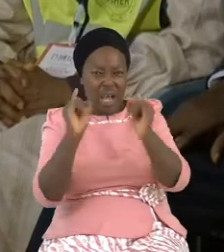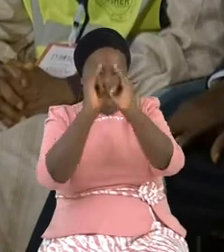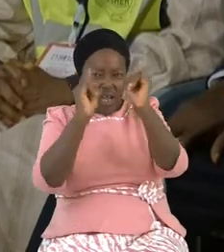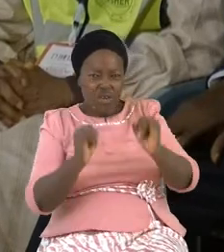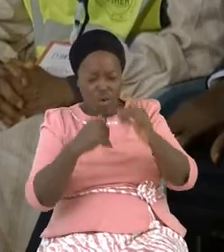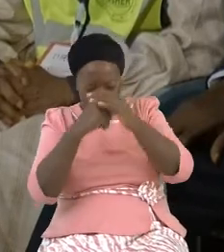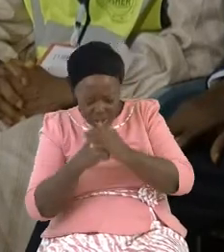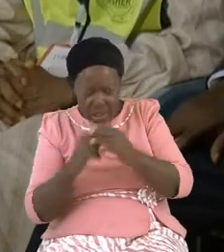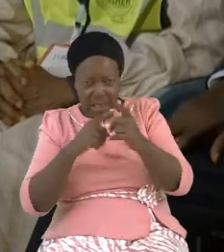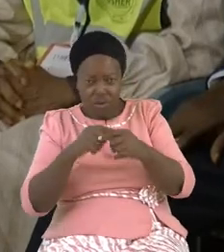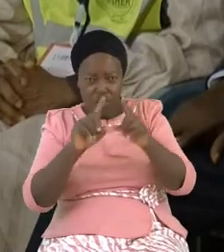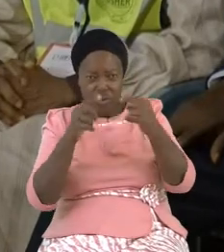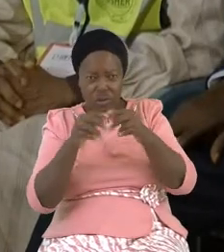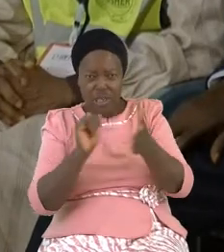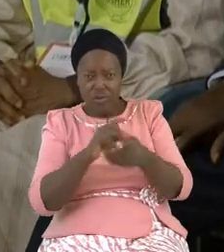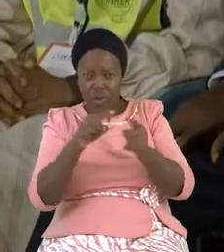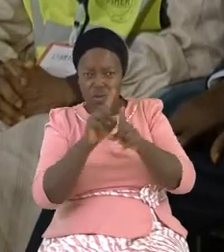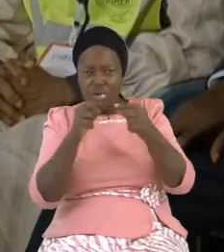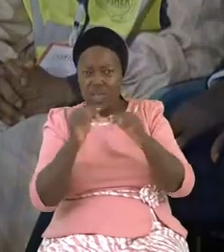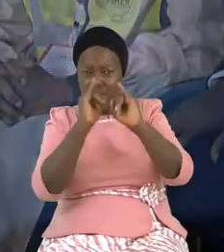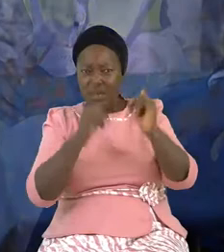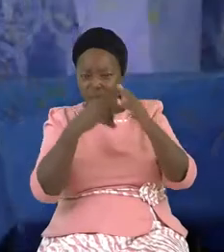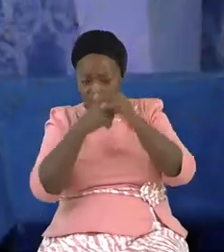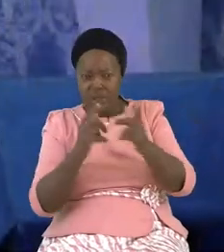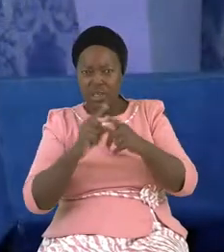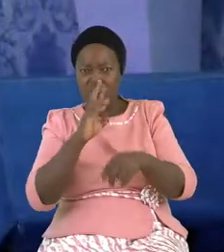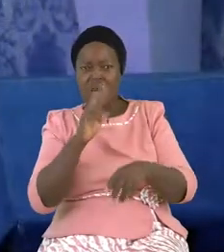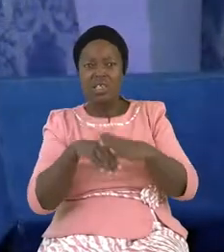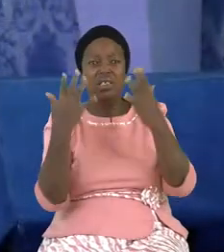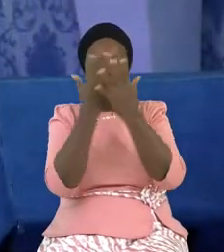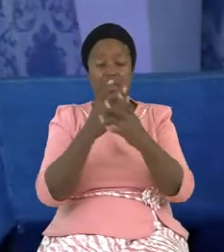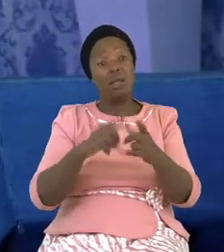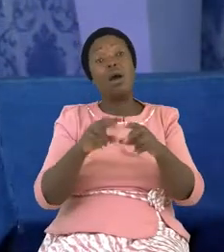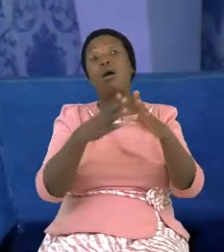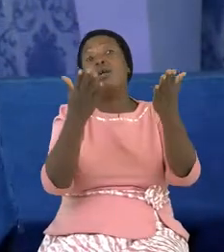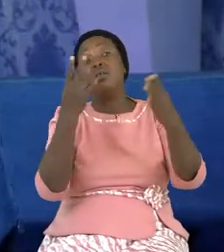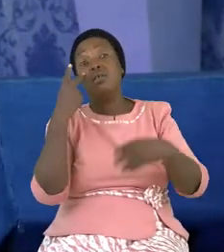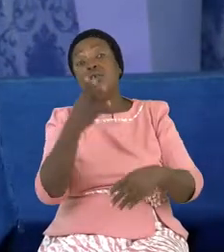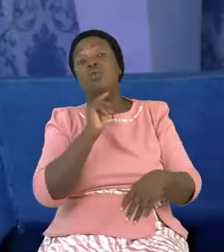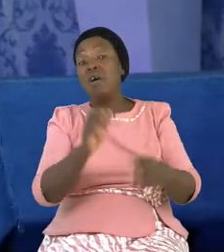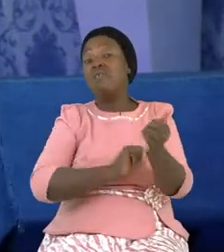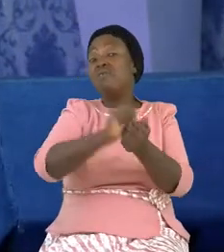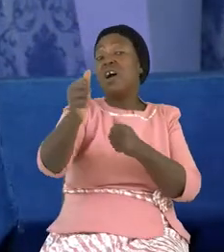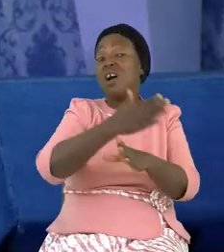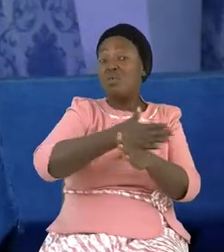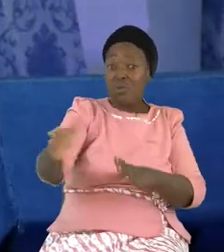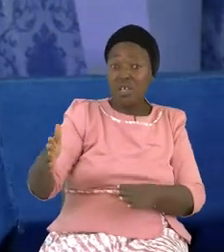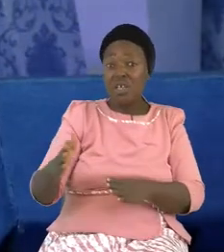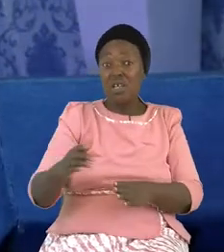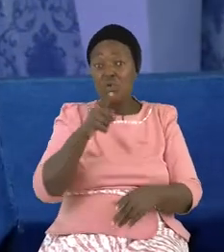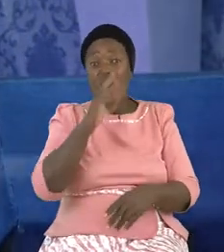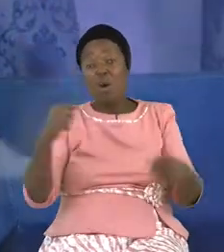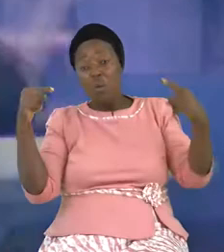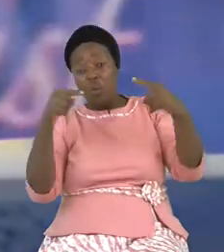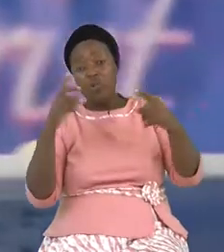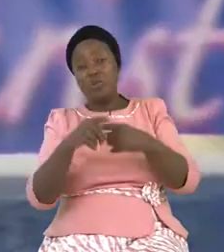go to that idol worship, you are in the dark. Ah, you are far away. You are opposed to God. And